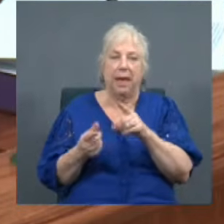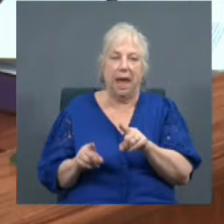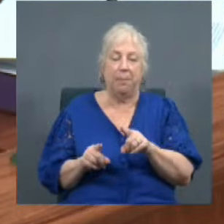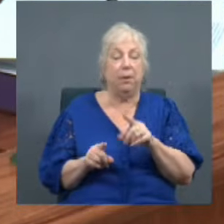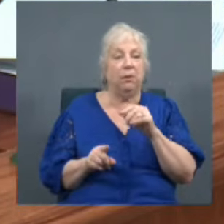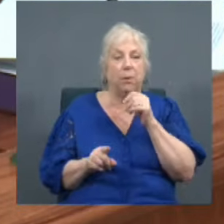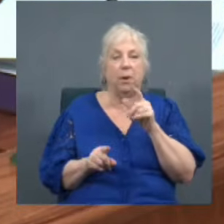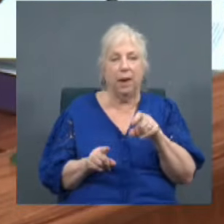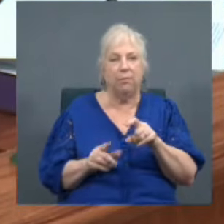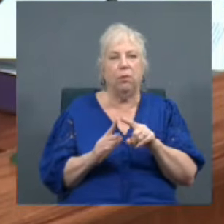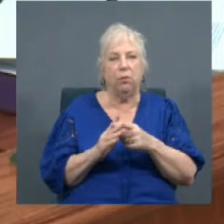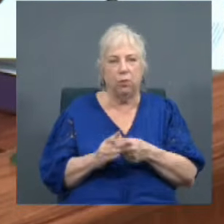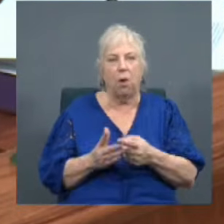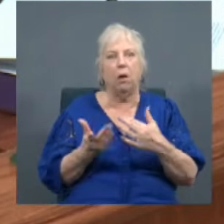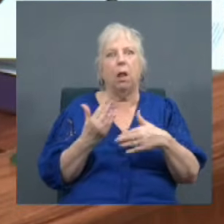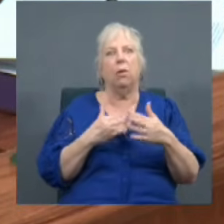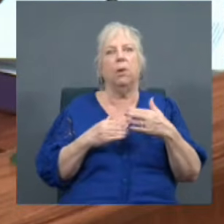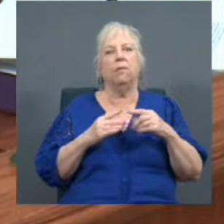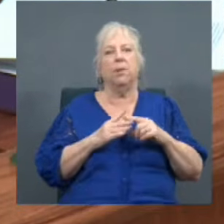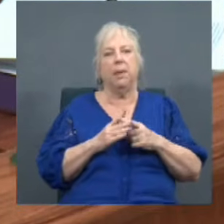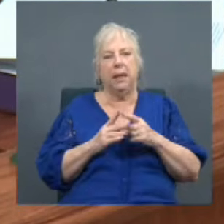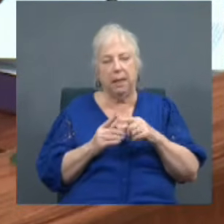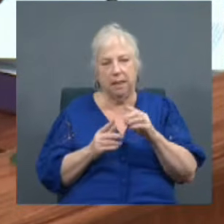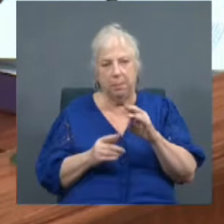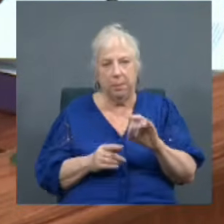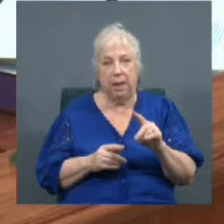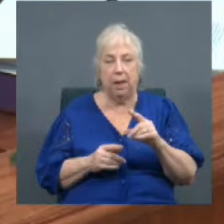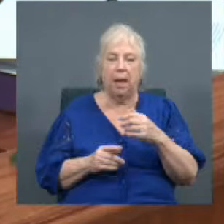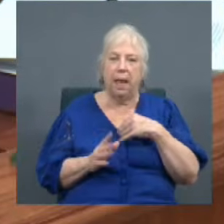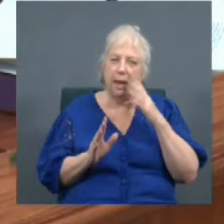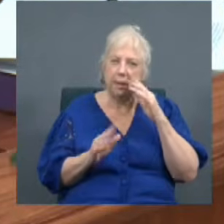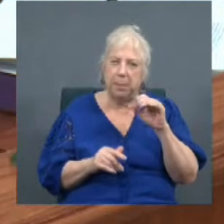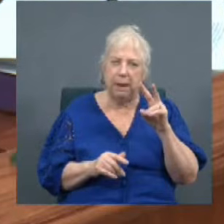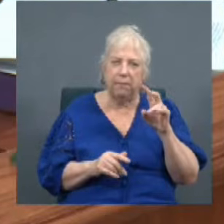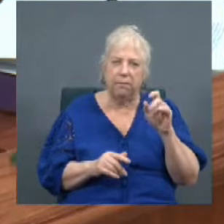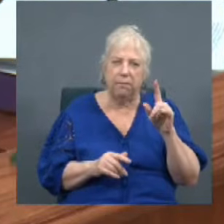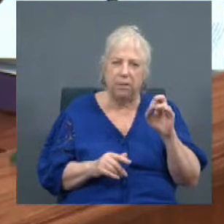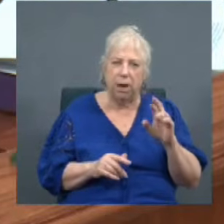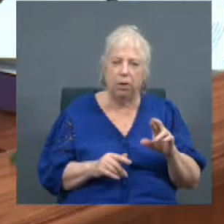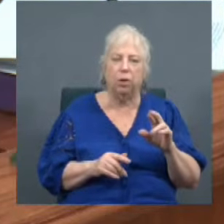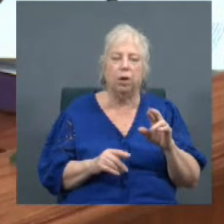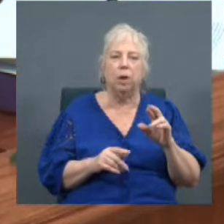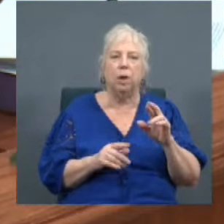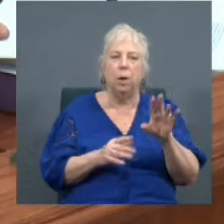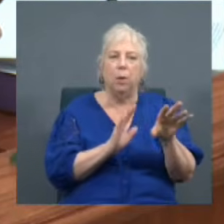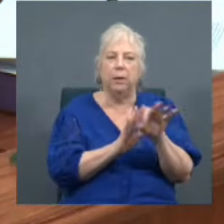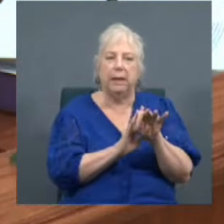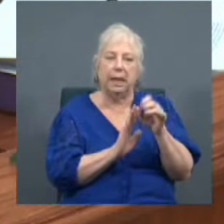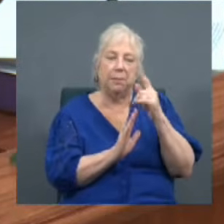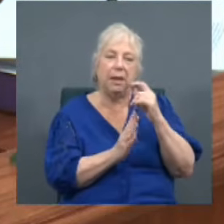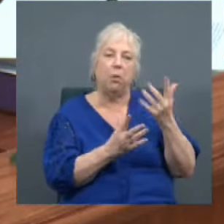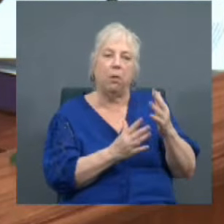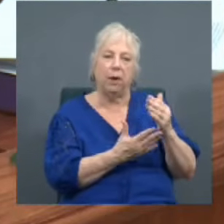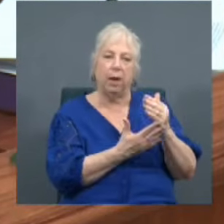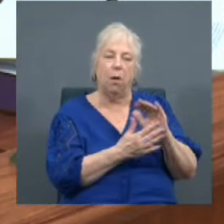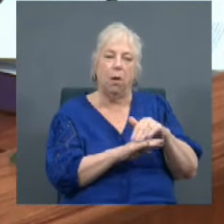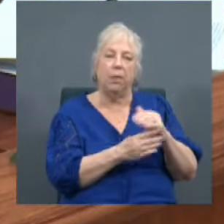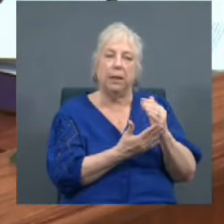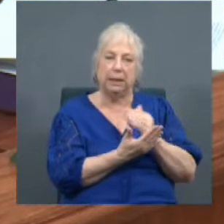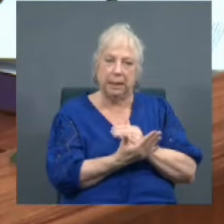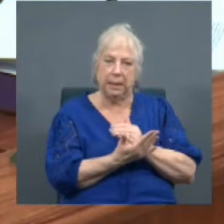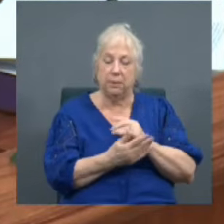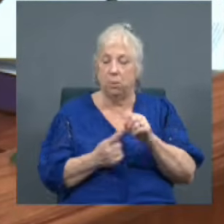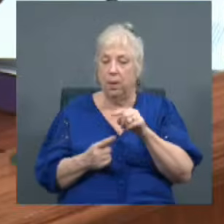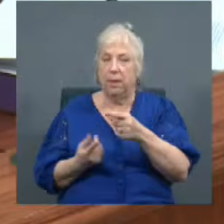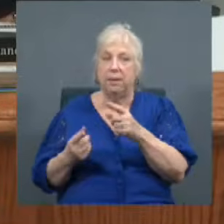know this for a fact, but I suspect that Volker got selected because they had been on that list at the beginning, and then when this has happened, that's who we turn